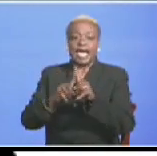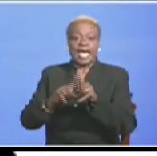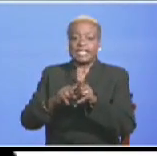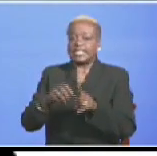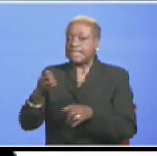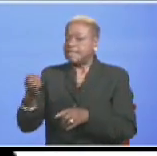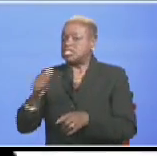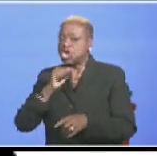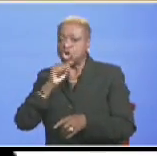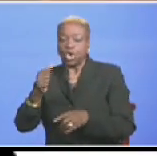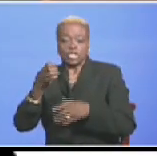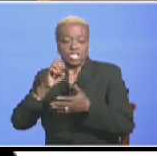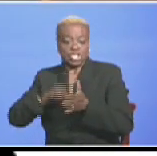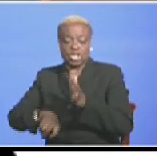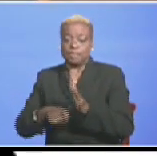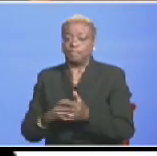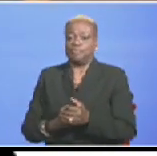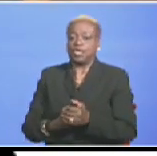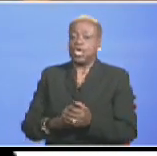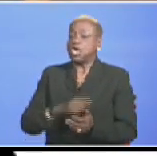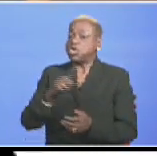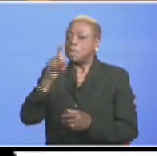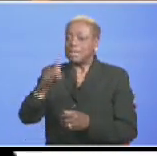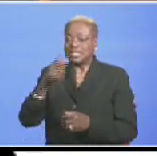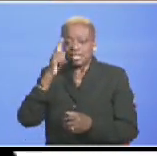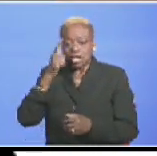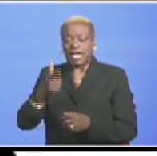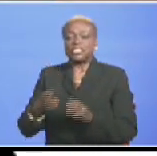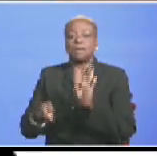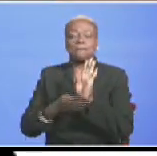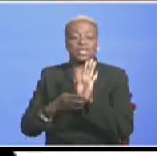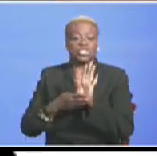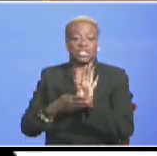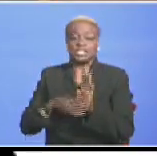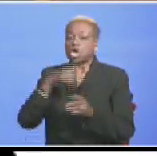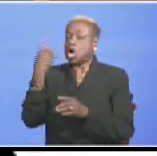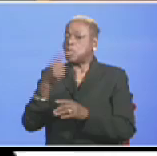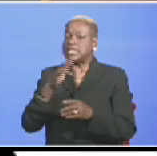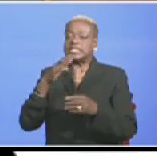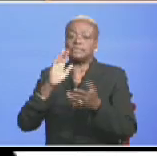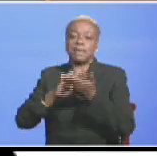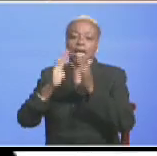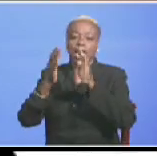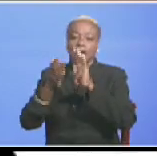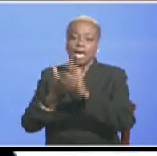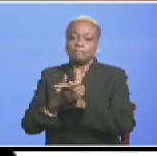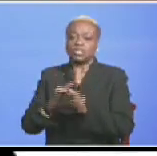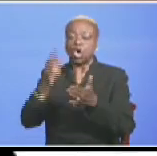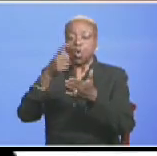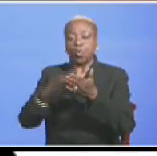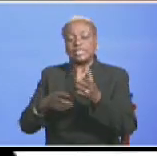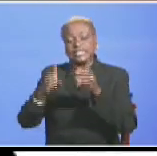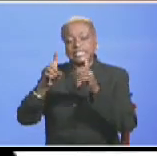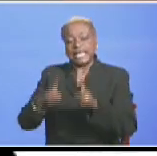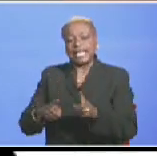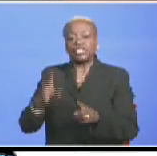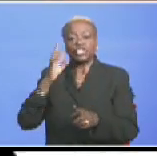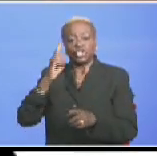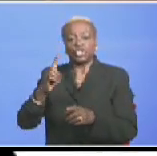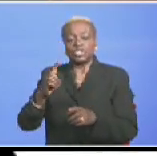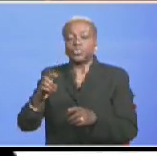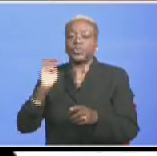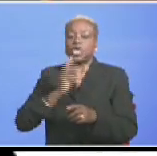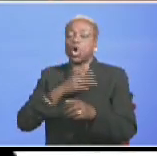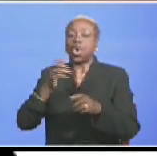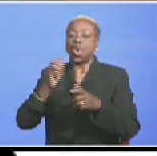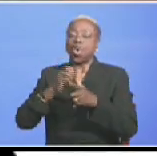host. You always have to look at your budget, and this always becomes a factor in deciding should we or shouldn't we. Is that